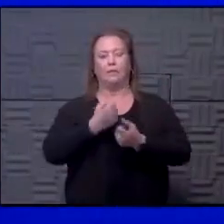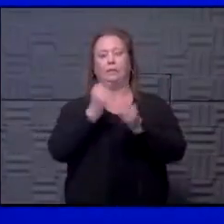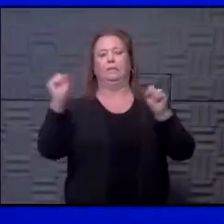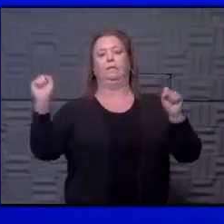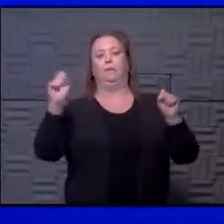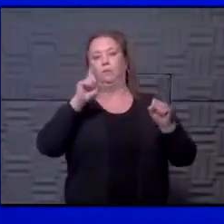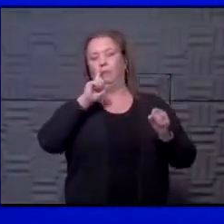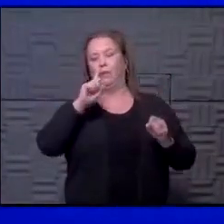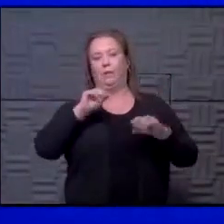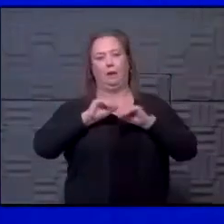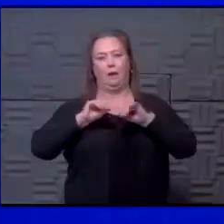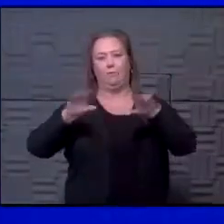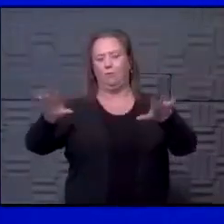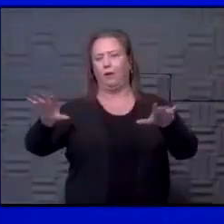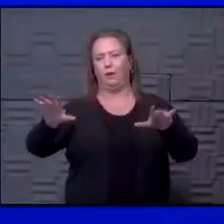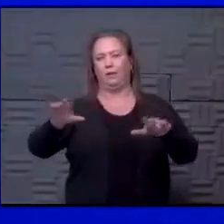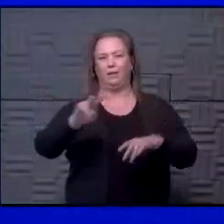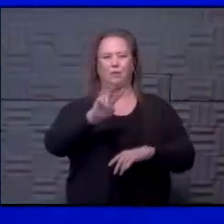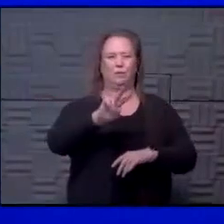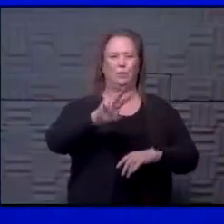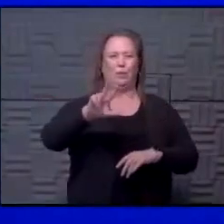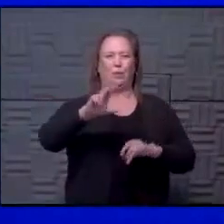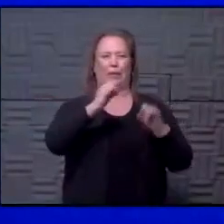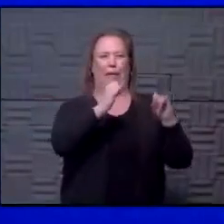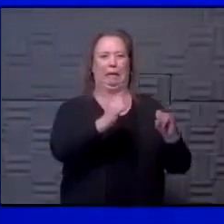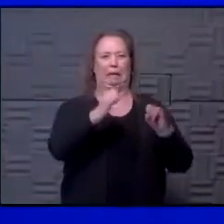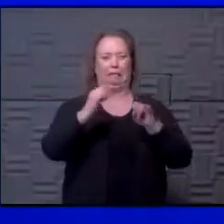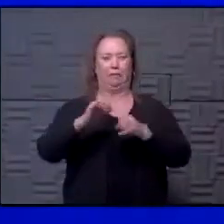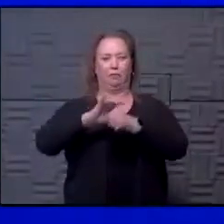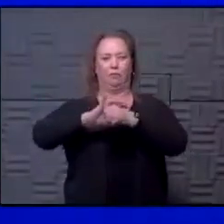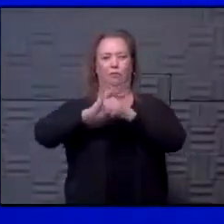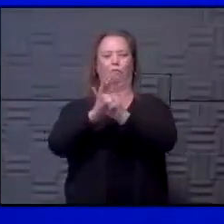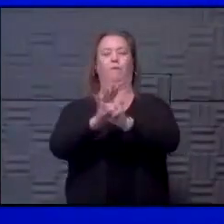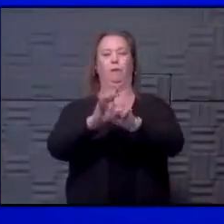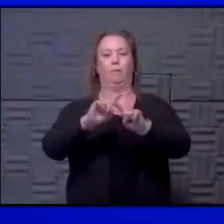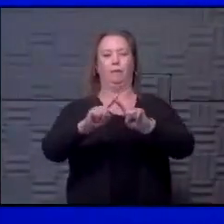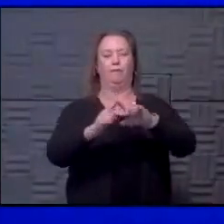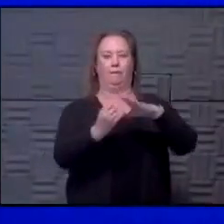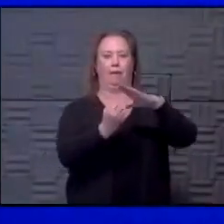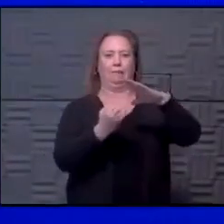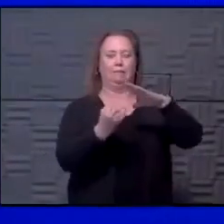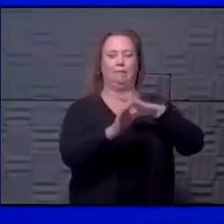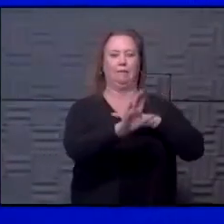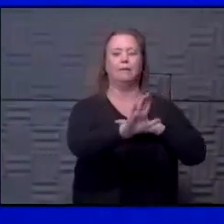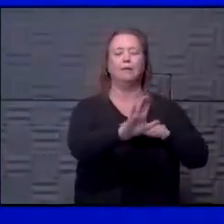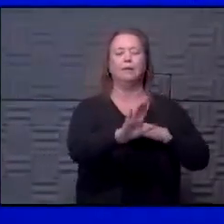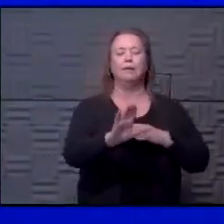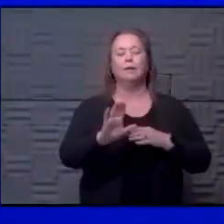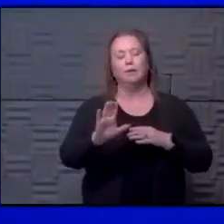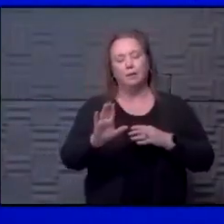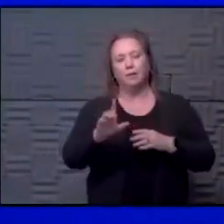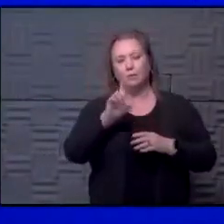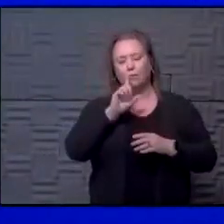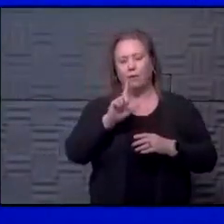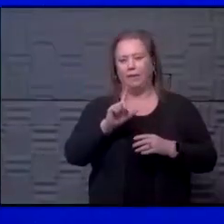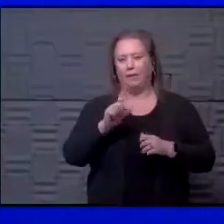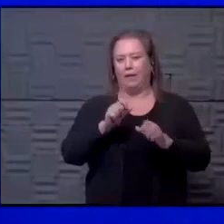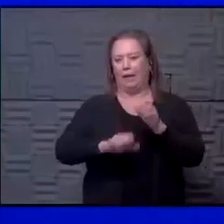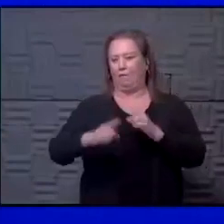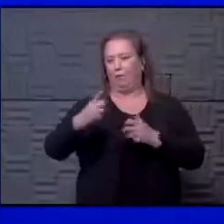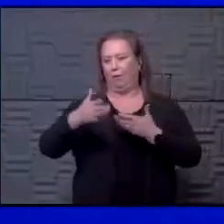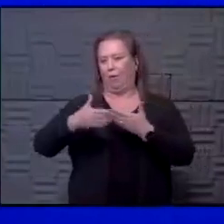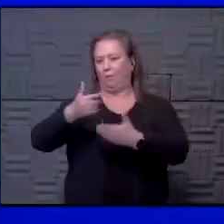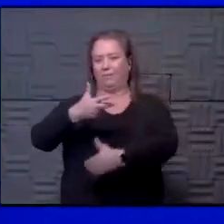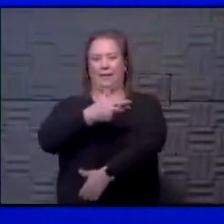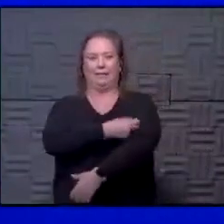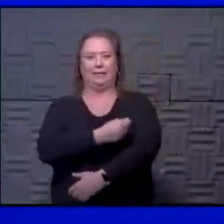have not had an outbreak. They've had 2 or 3 individual patients who have had it, but then they've been able to keep it safe. And so they've gotten, I think, just about everybody